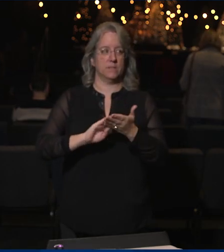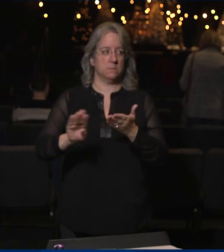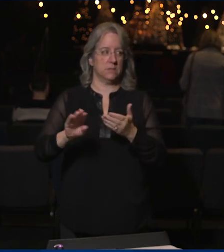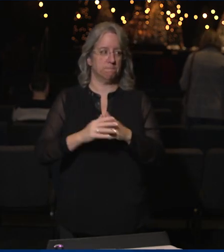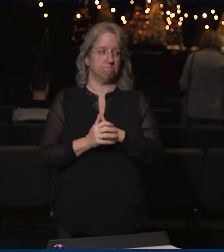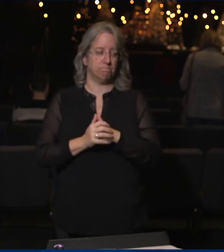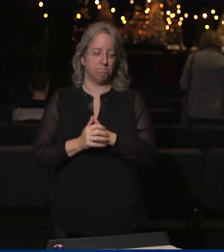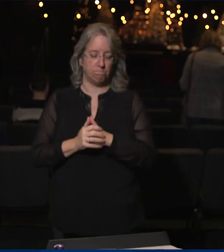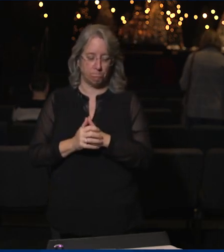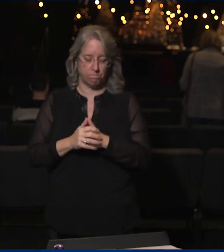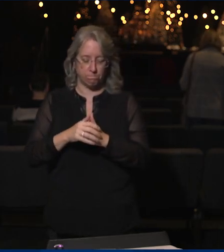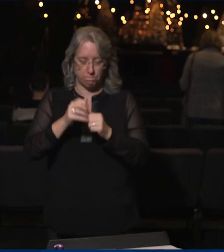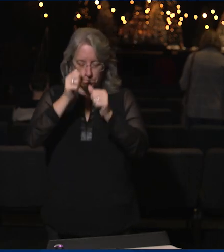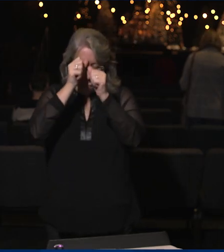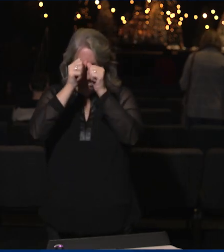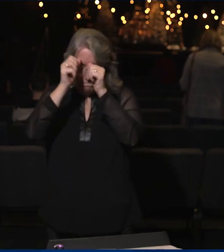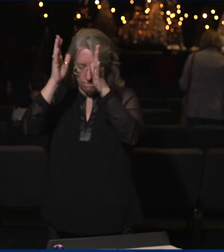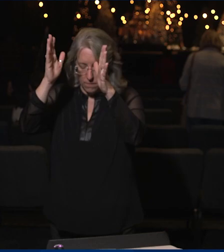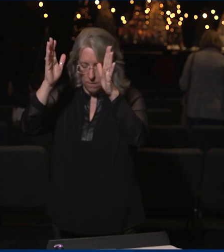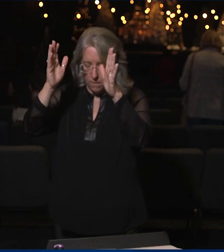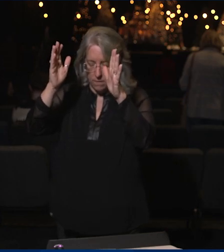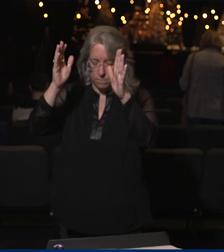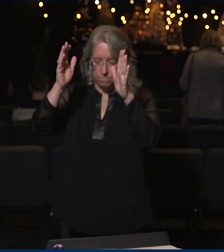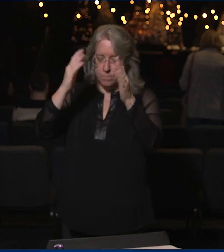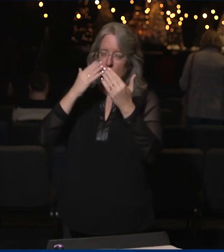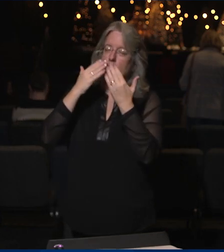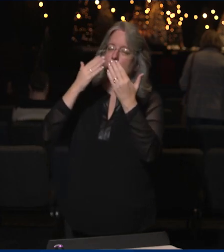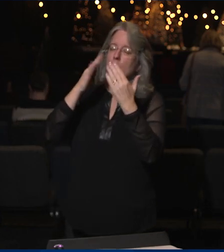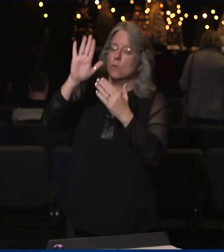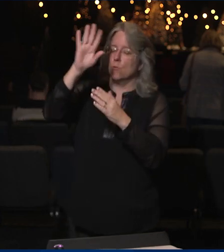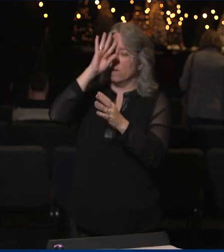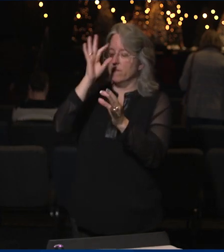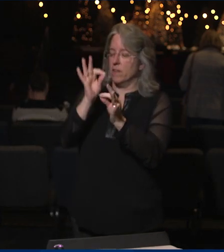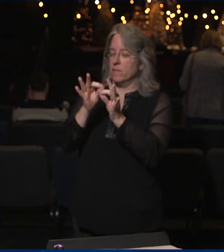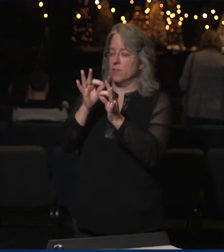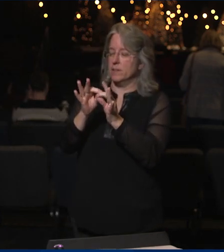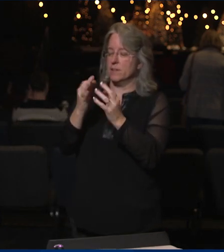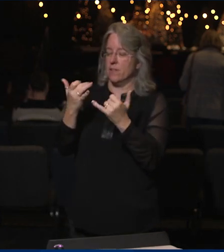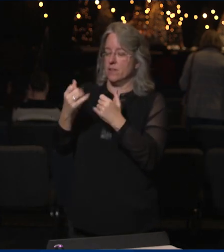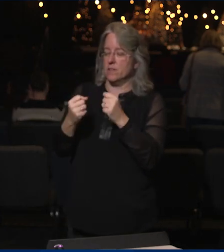Father, we thank you for your faithfulness this year.